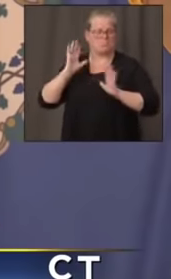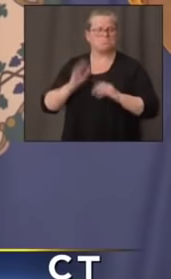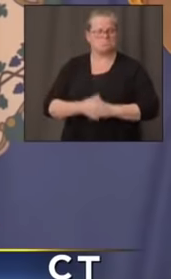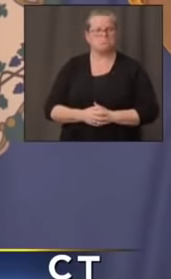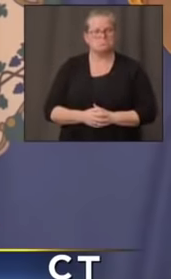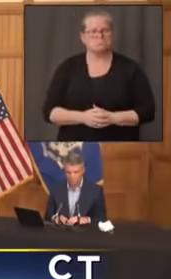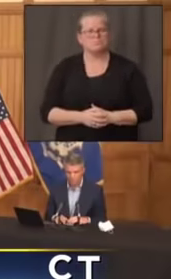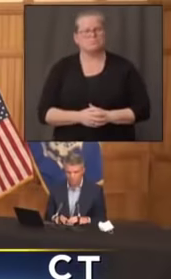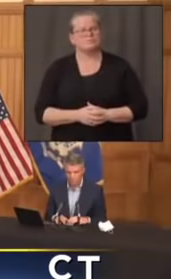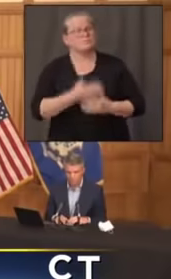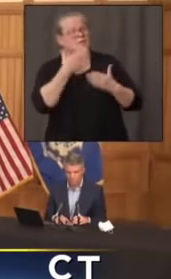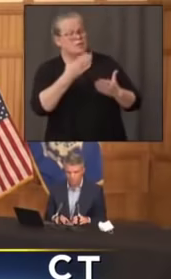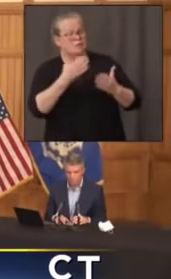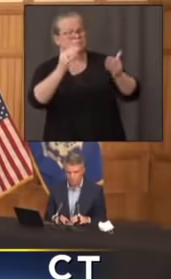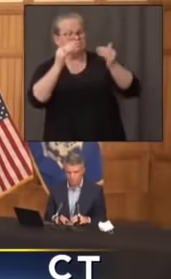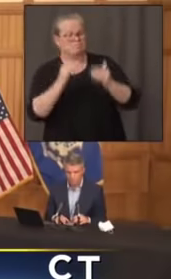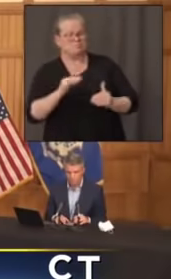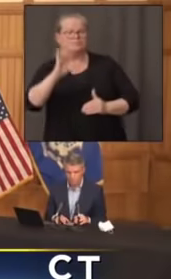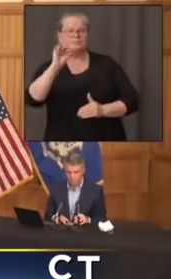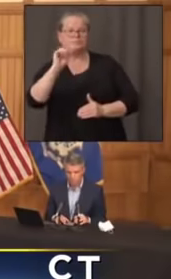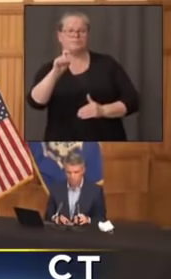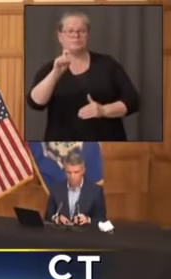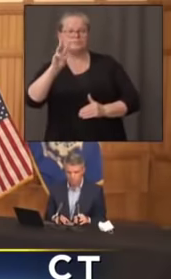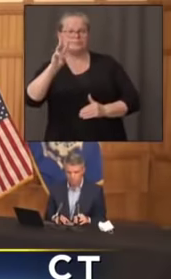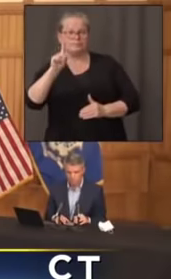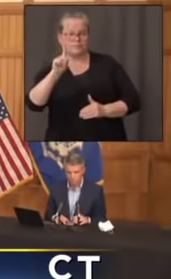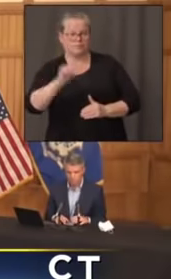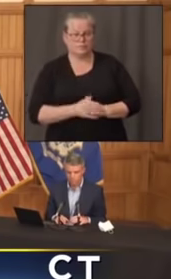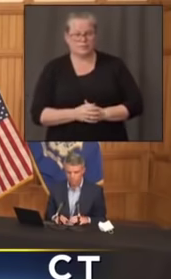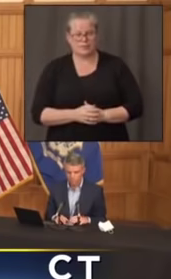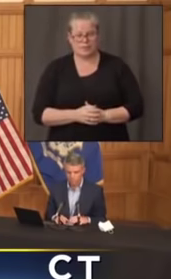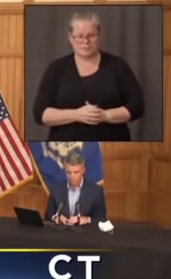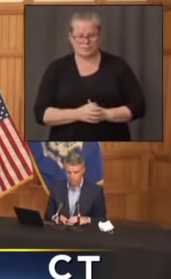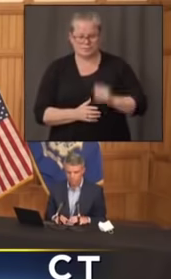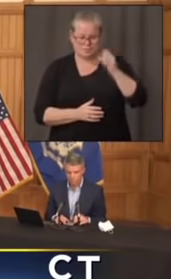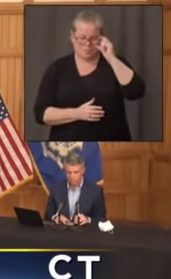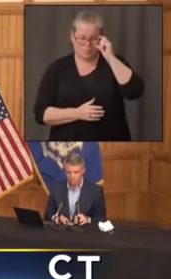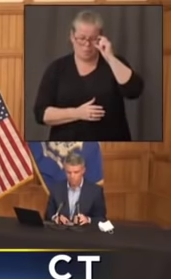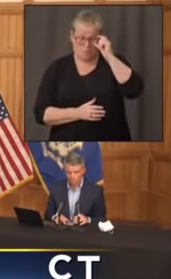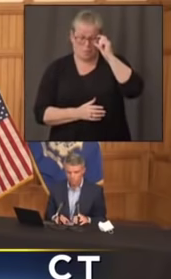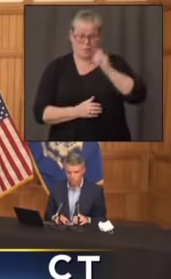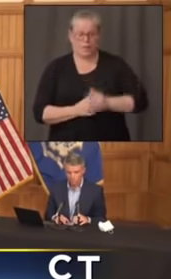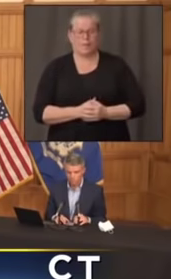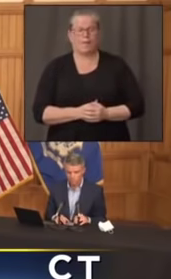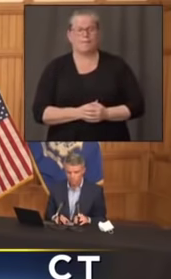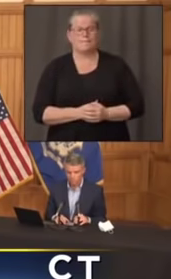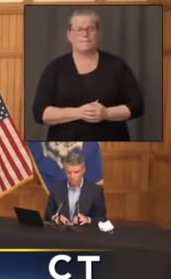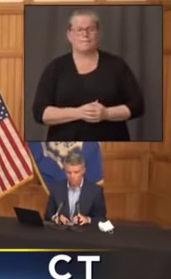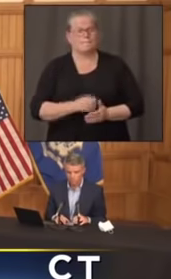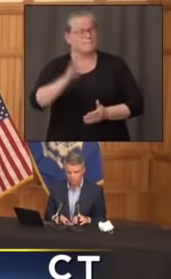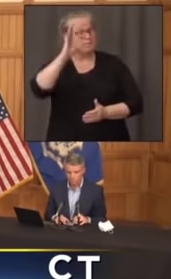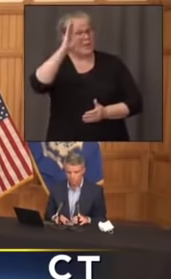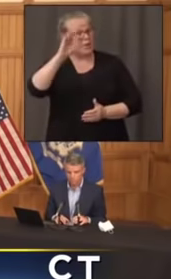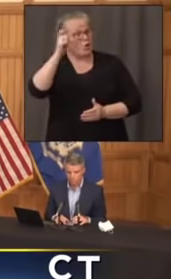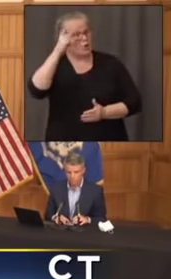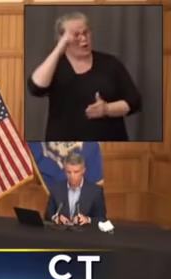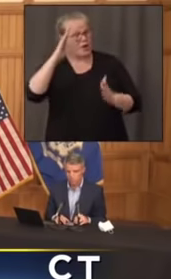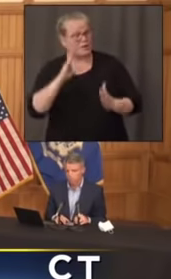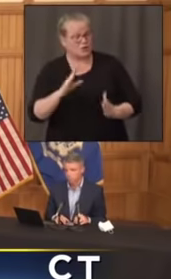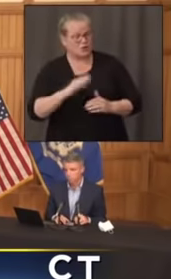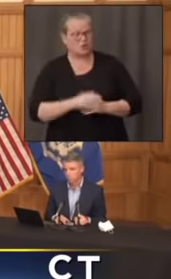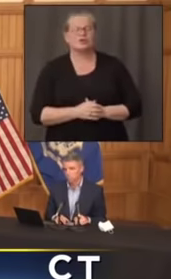Fox 61. Hi, Governors. Nia Maldonado, Fox 61.